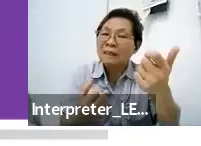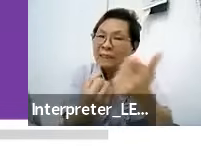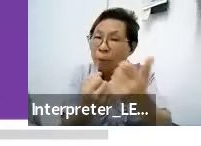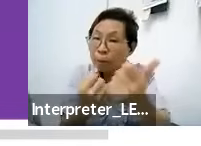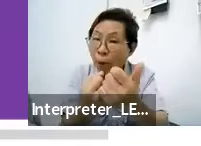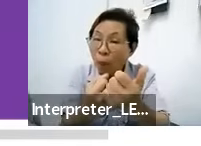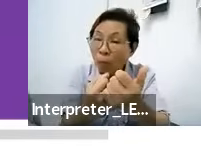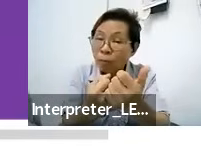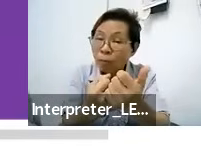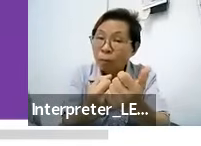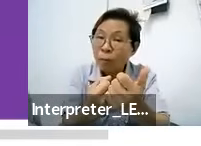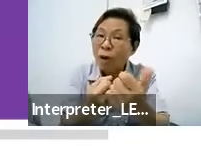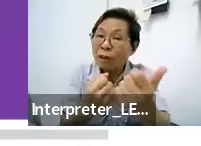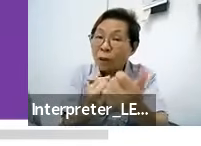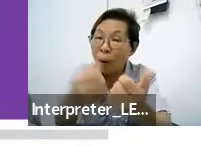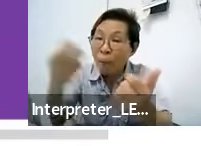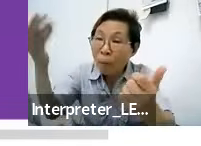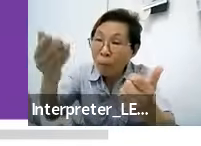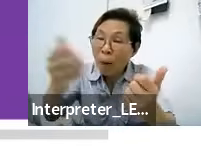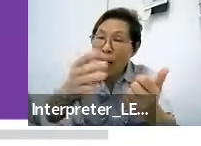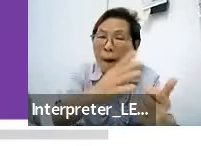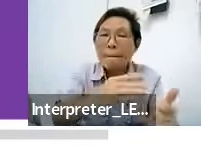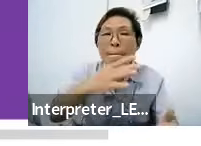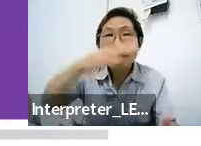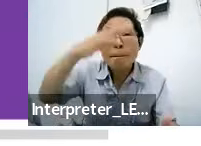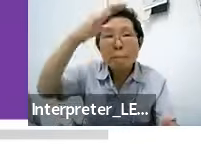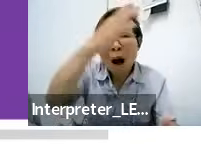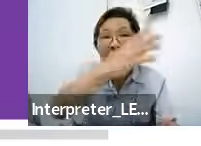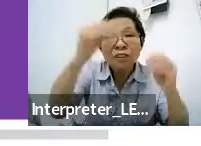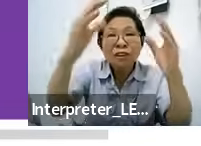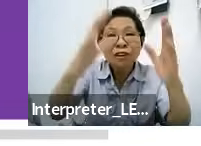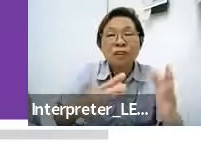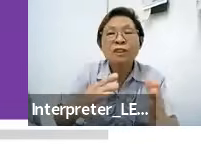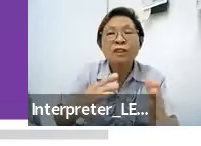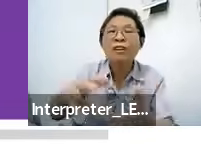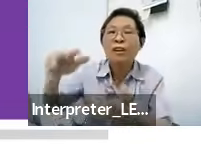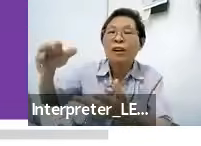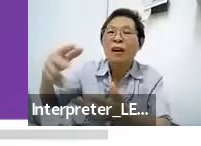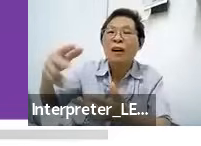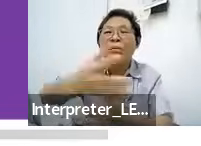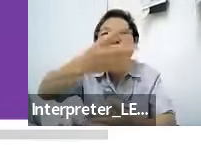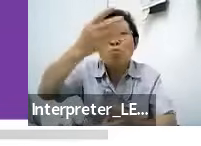session, where parents and teachers can get feedback about their